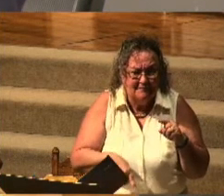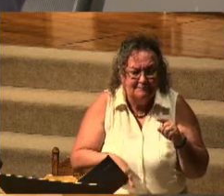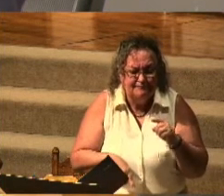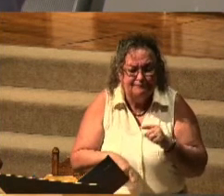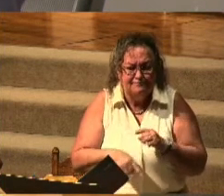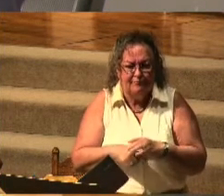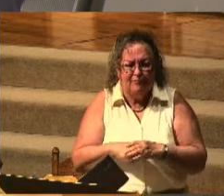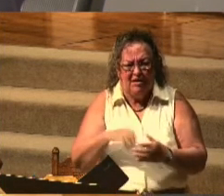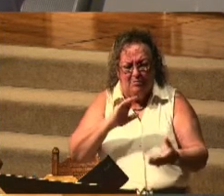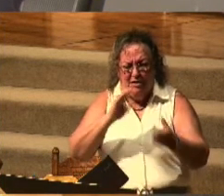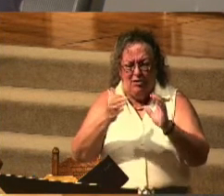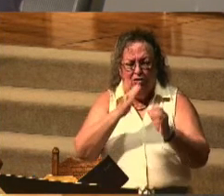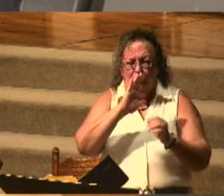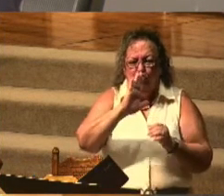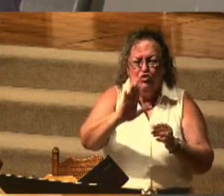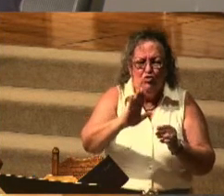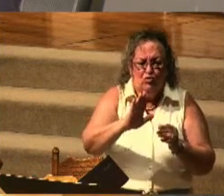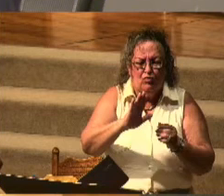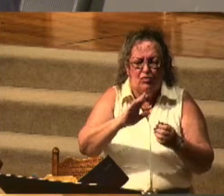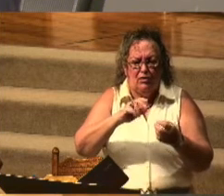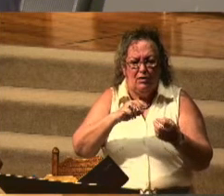Compare your trials against